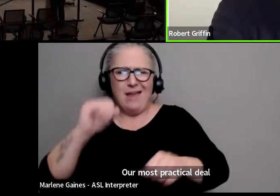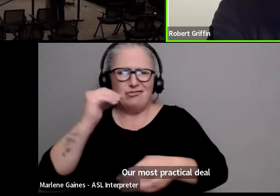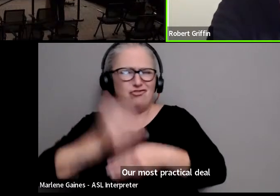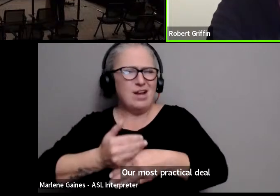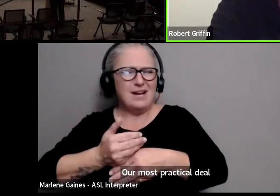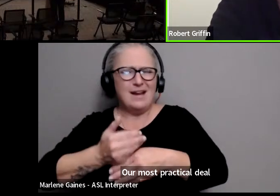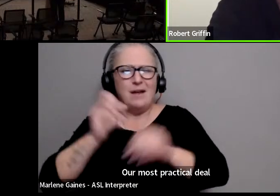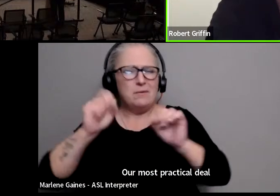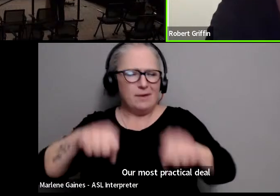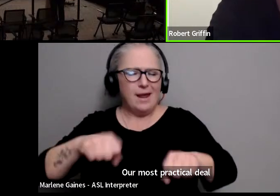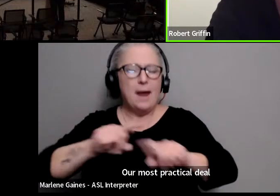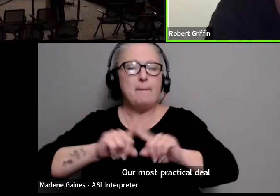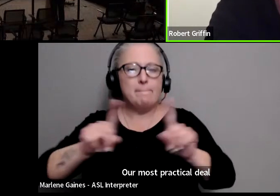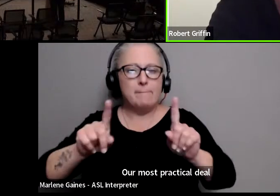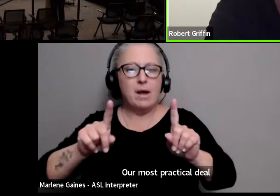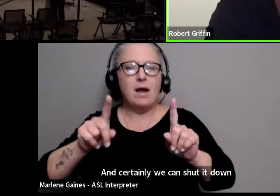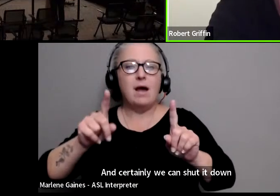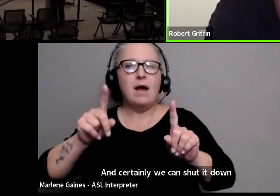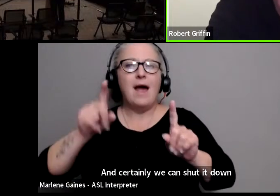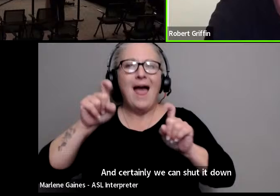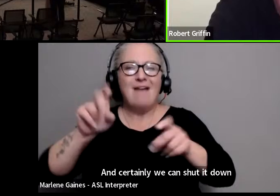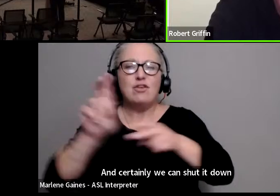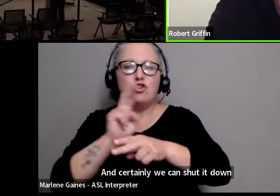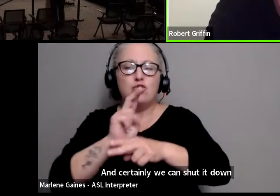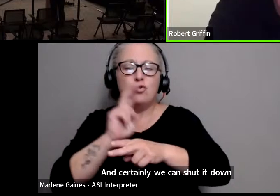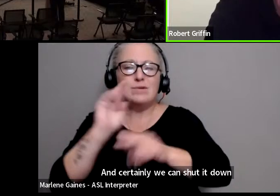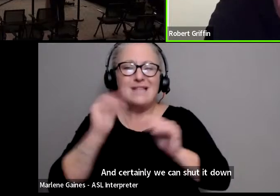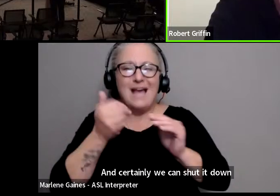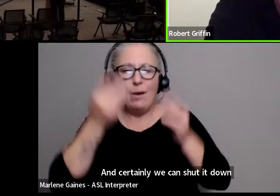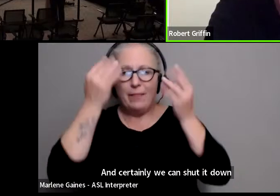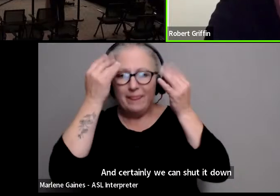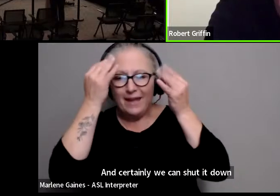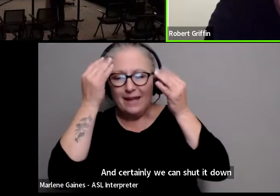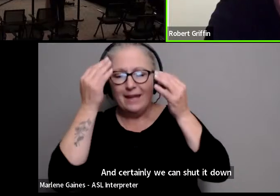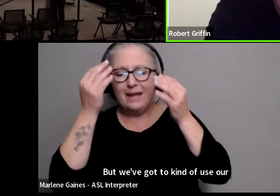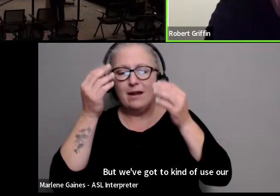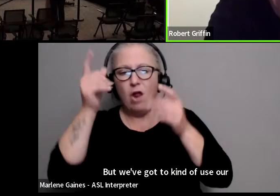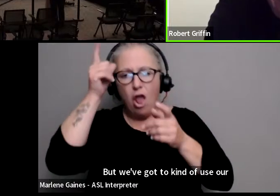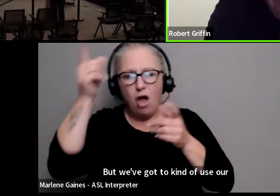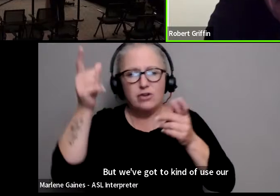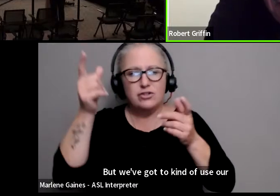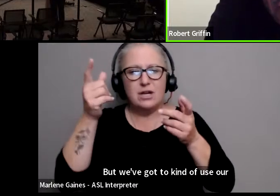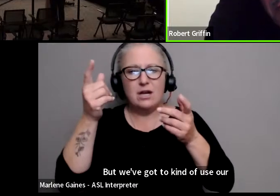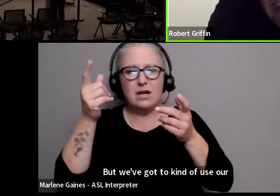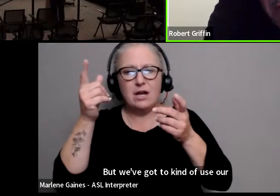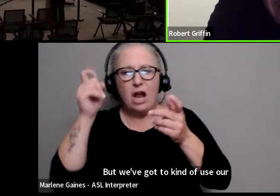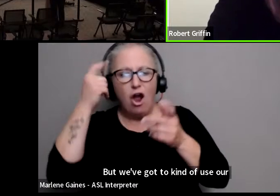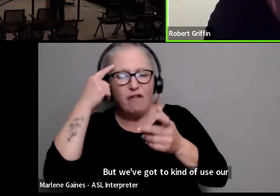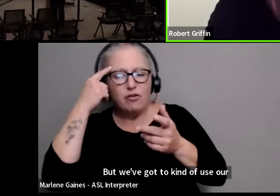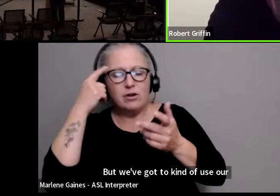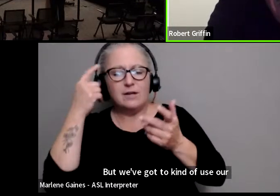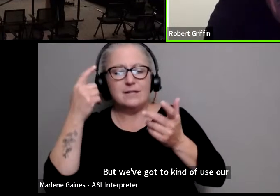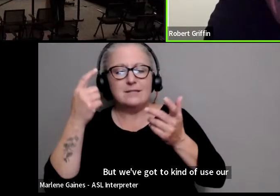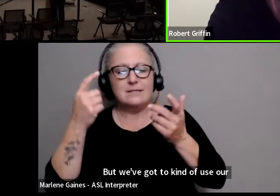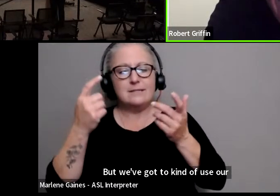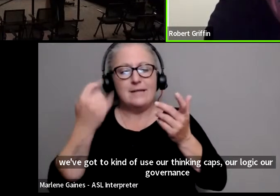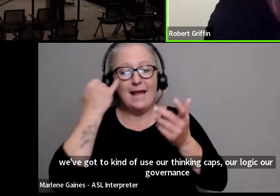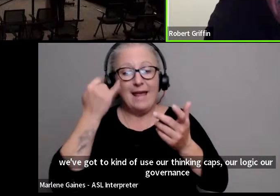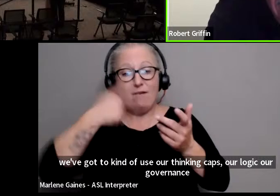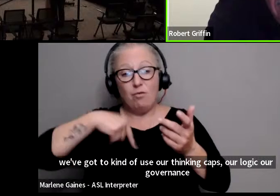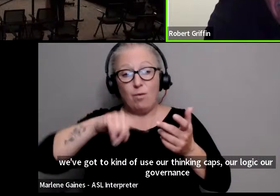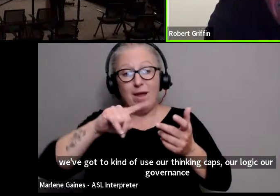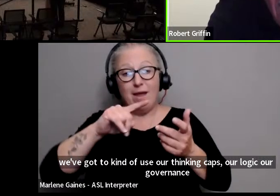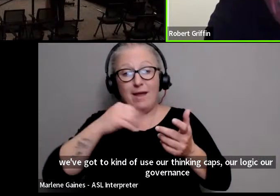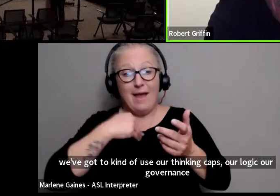down, but we've got to kind of use our logic, use our thinking caps, our logic, our governance. If we got our